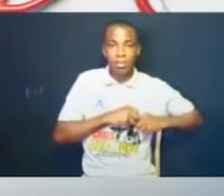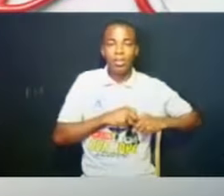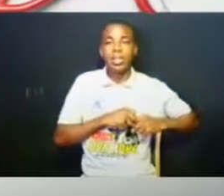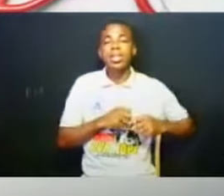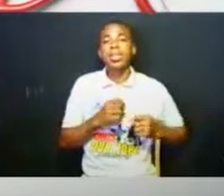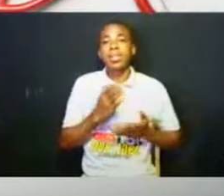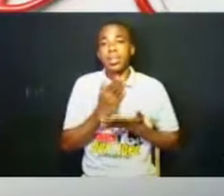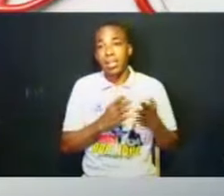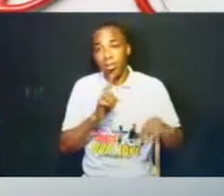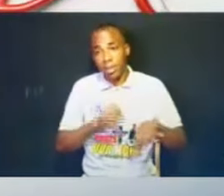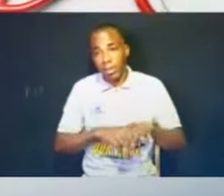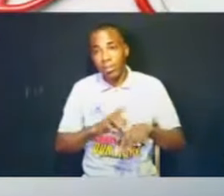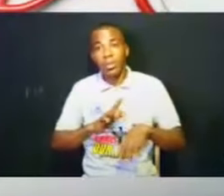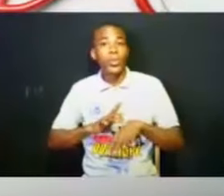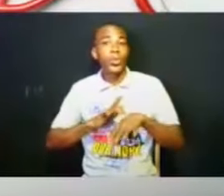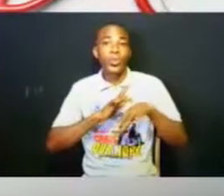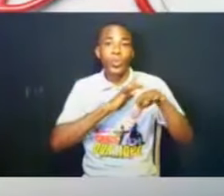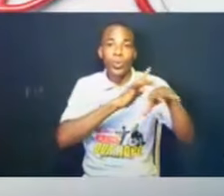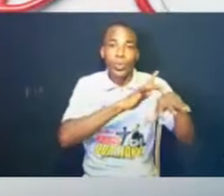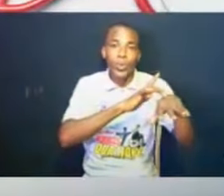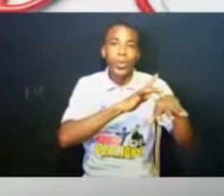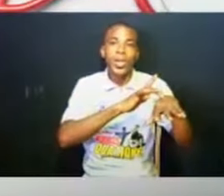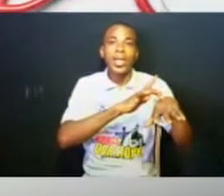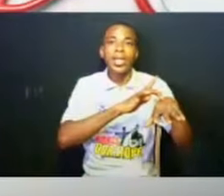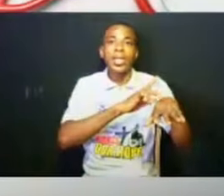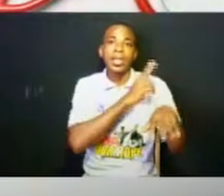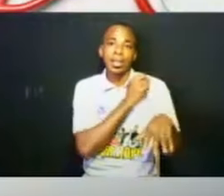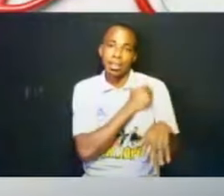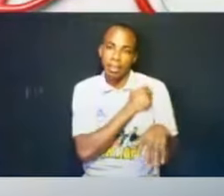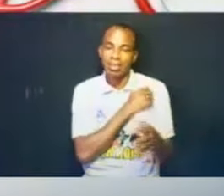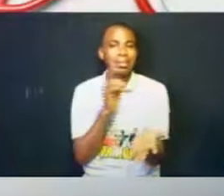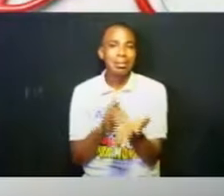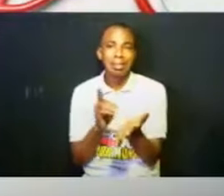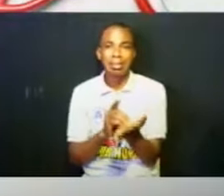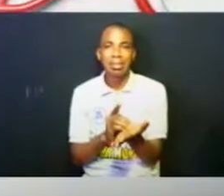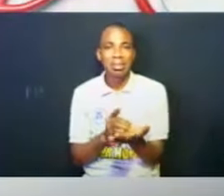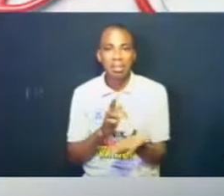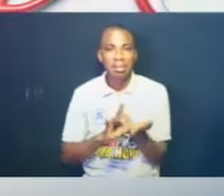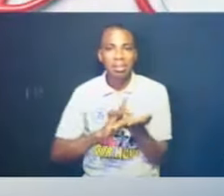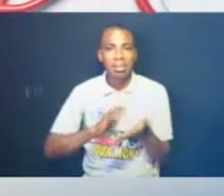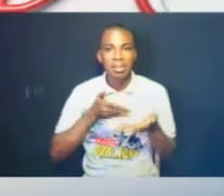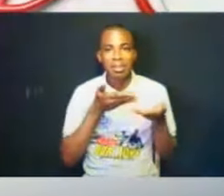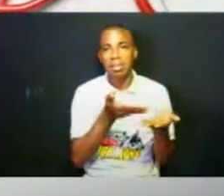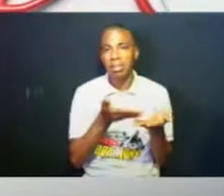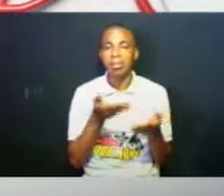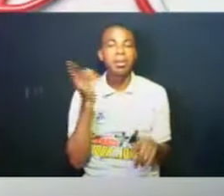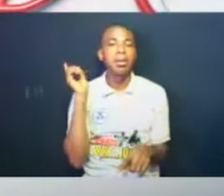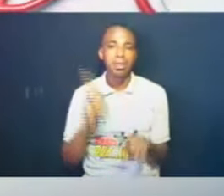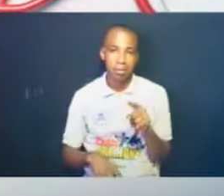Sometimes you take it to the hospital, they will have no idea as to how to cure